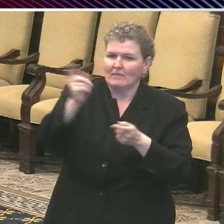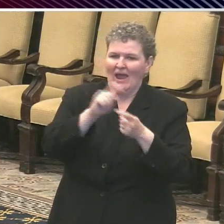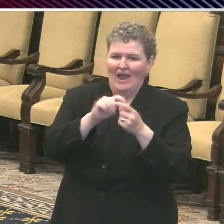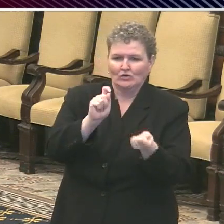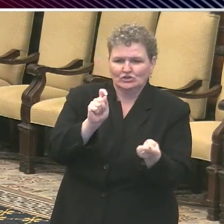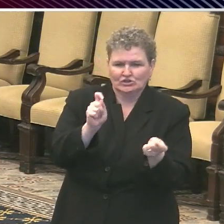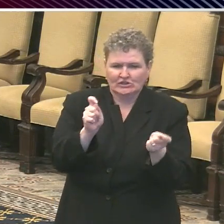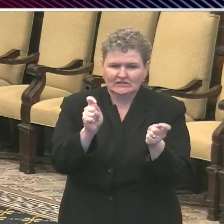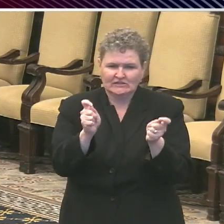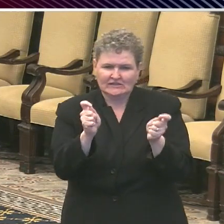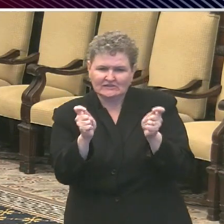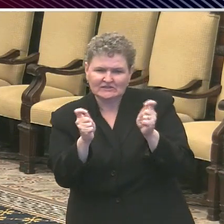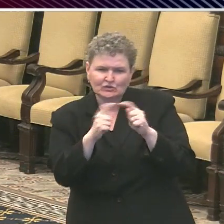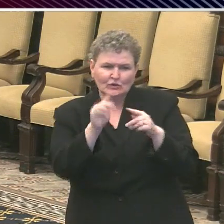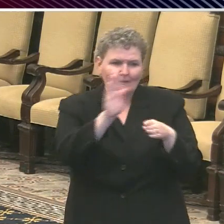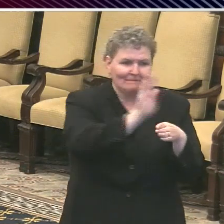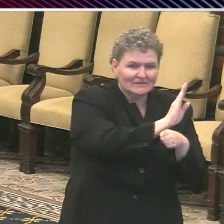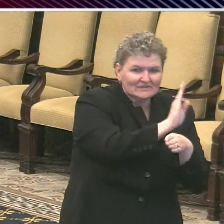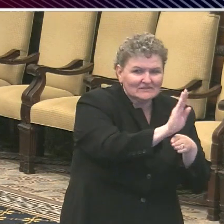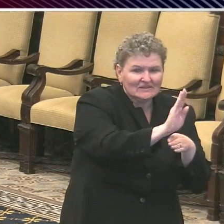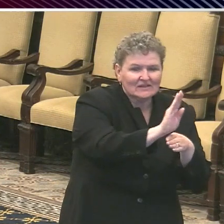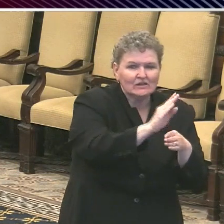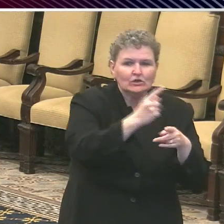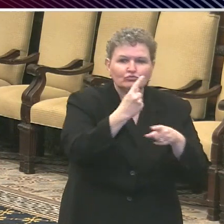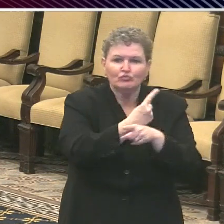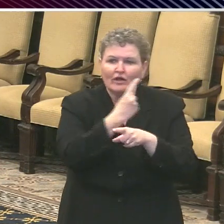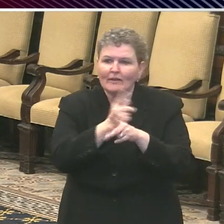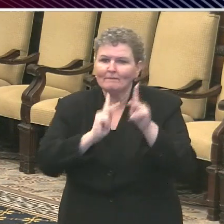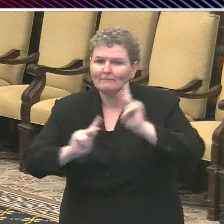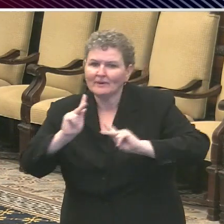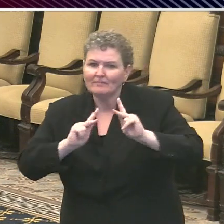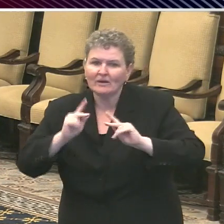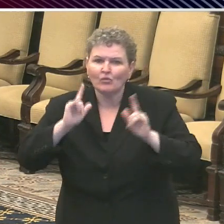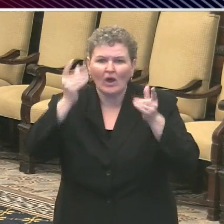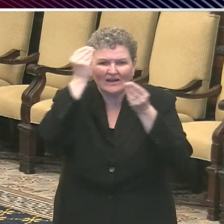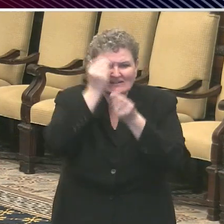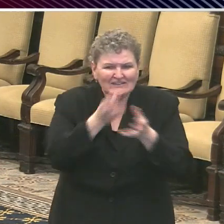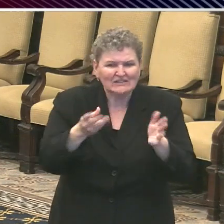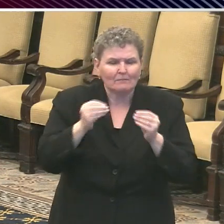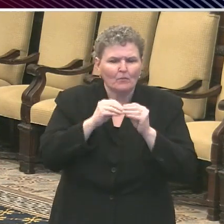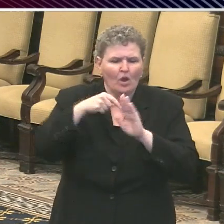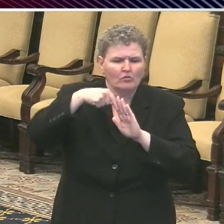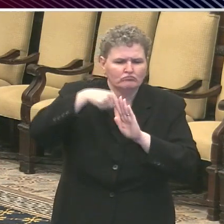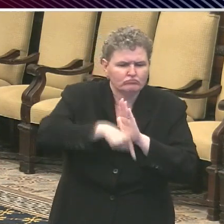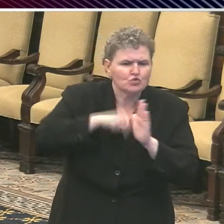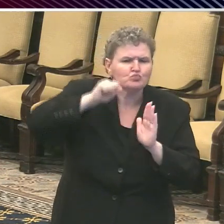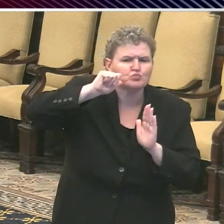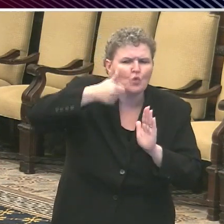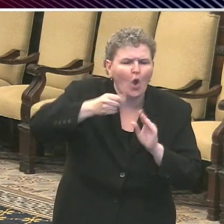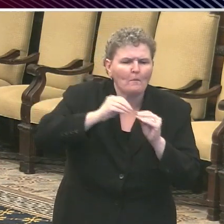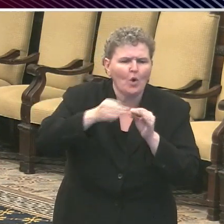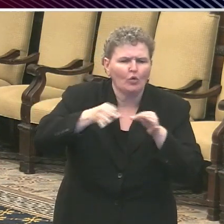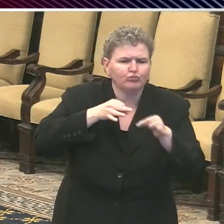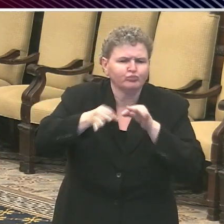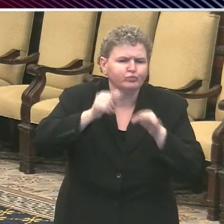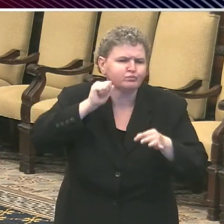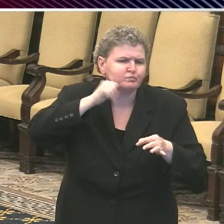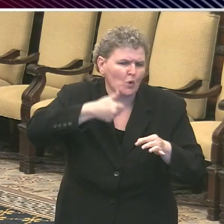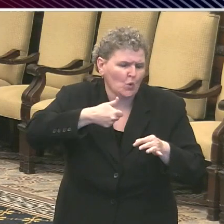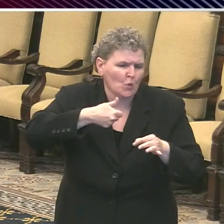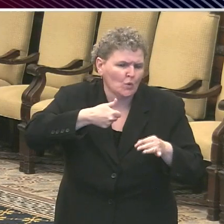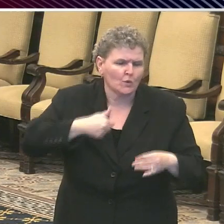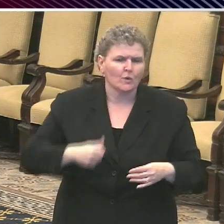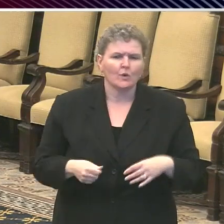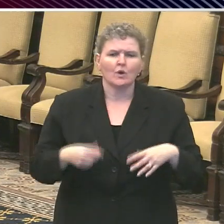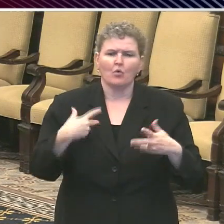for businesses and for average people in Philadelphia tomorrow on how to do that safely. That will involve, many